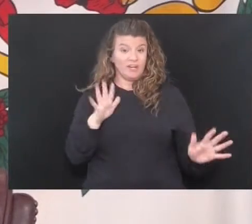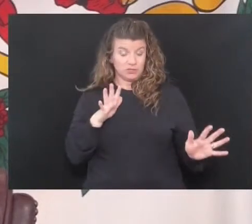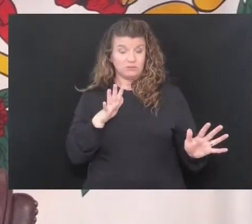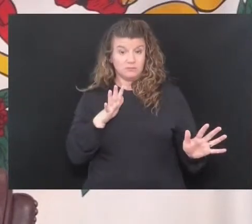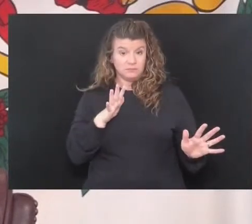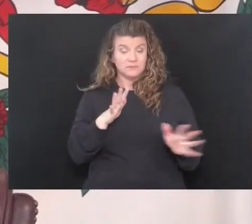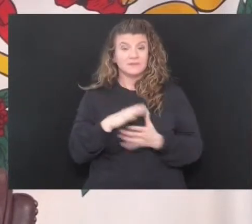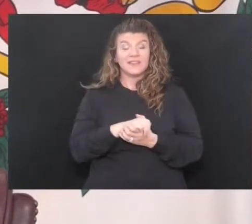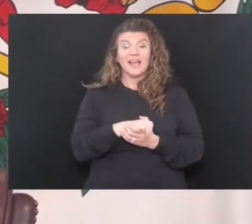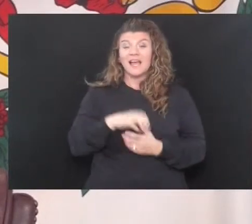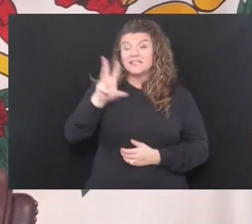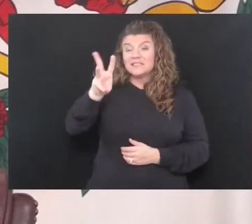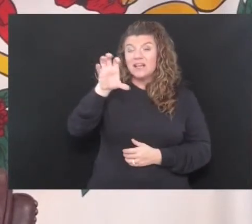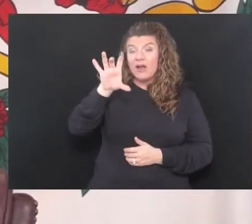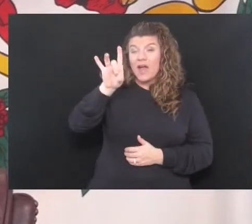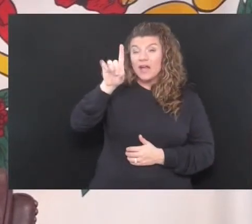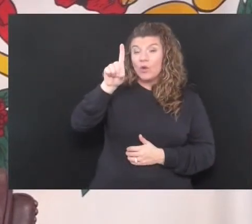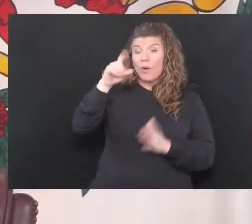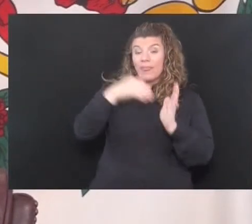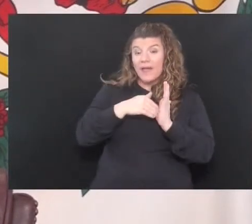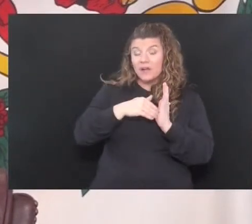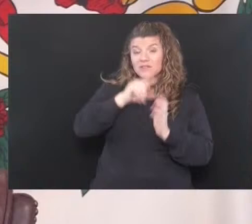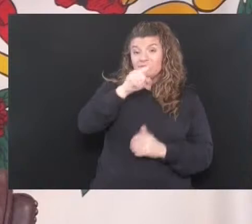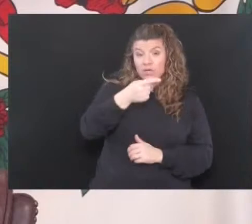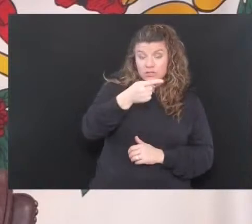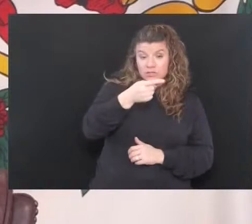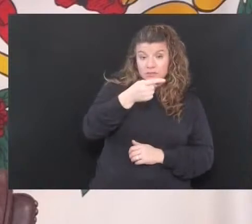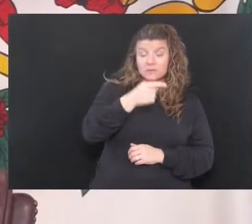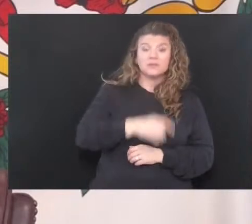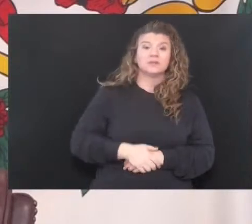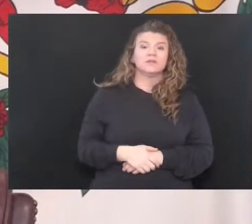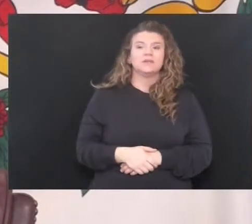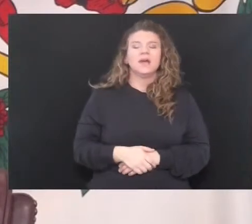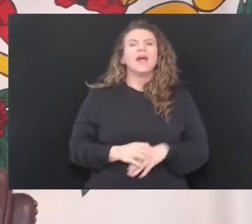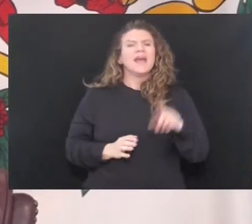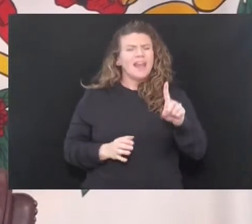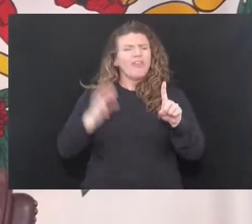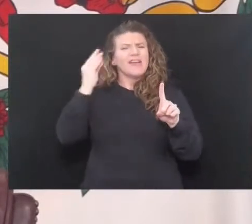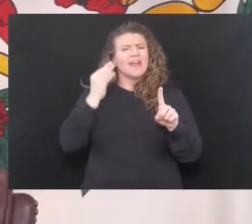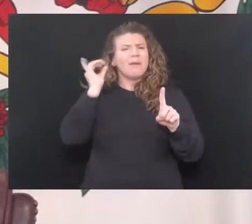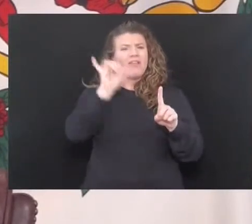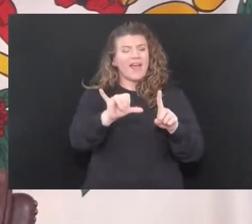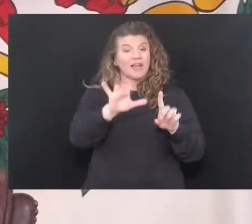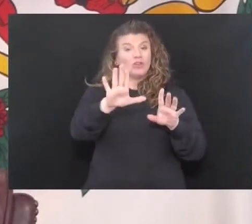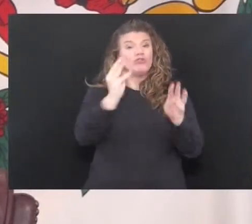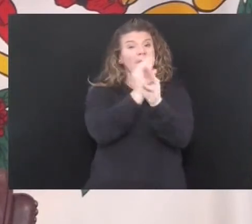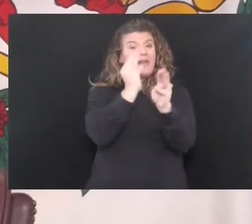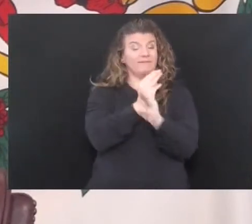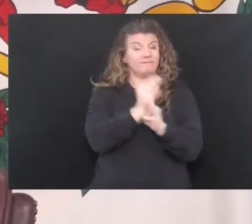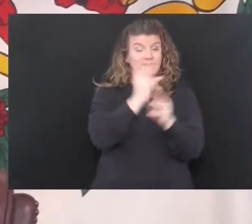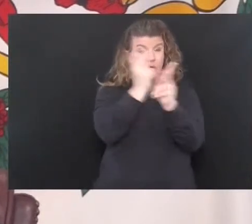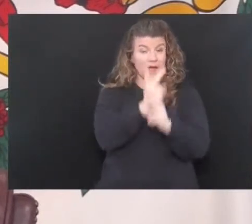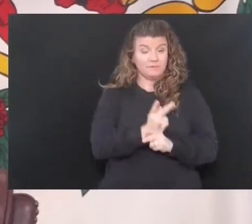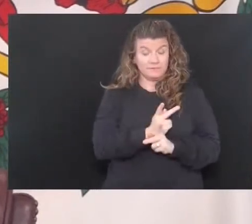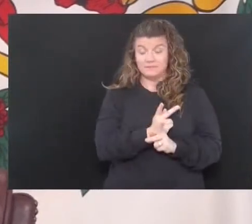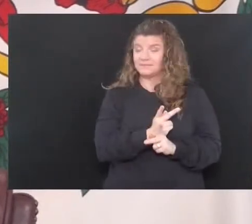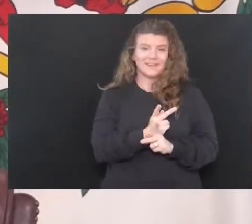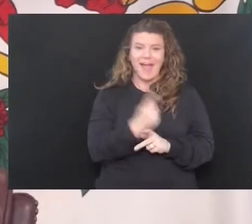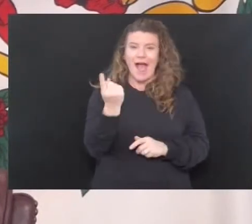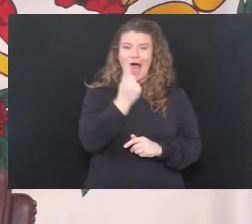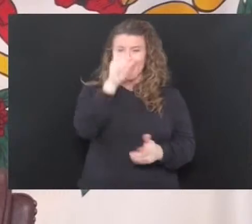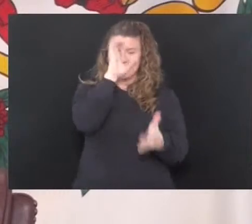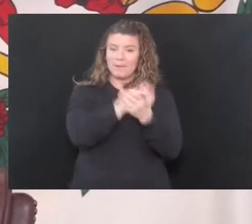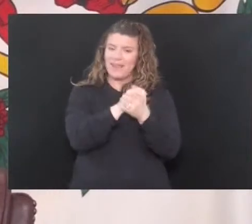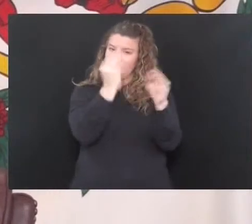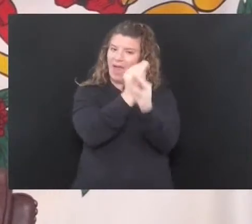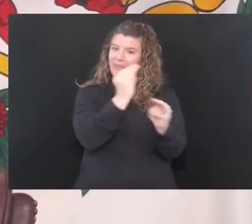arms, 681,000 for the first time. Now just think about this. Do the math. I always believe in